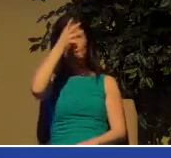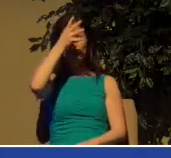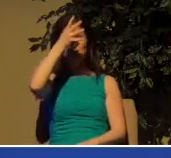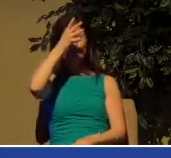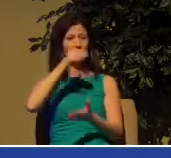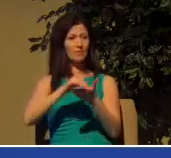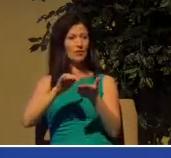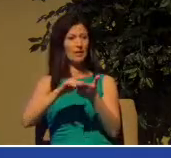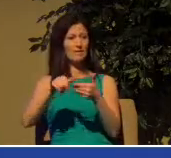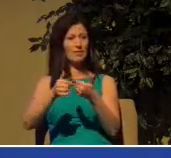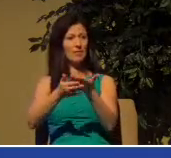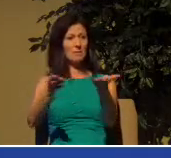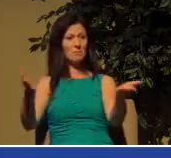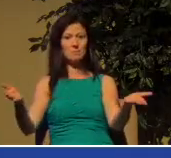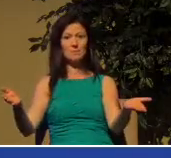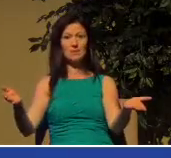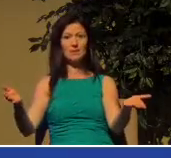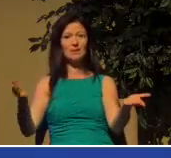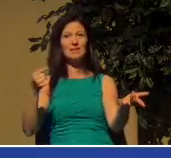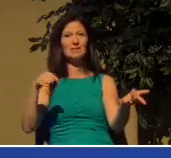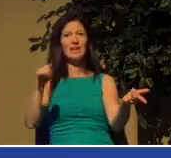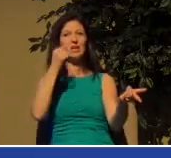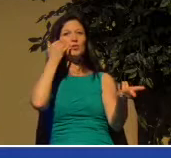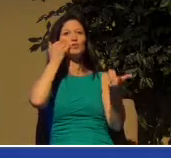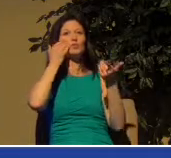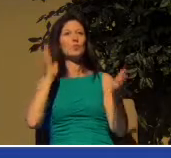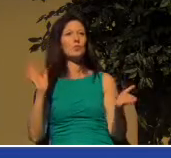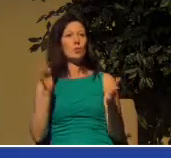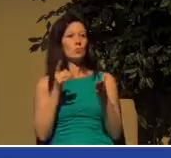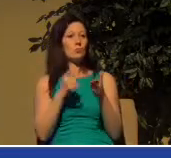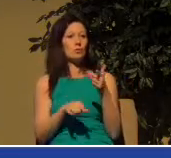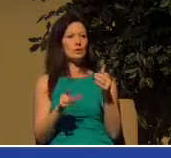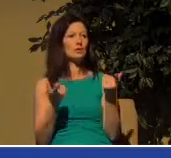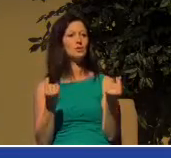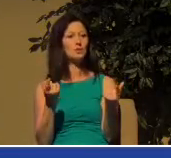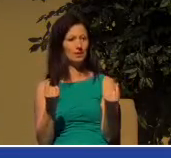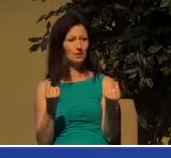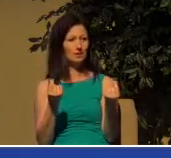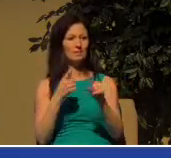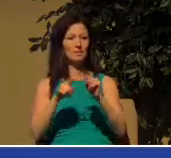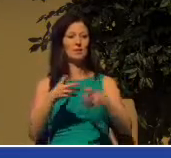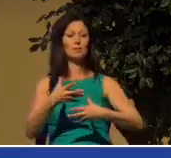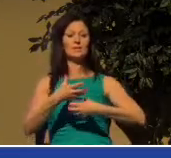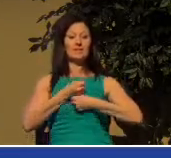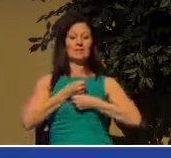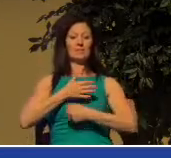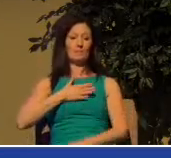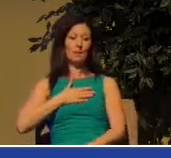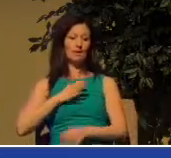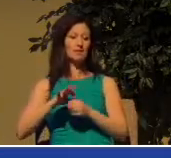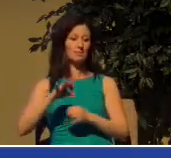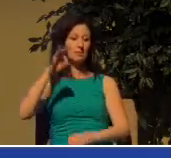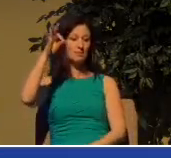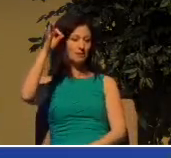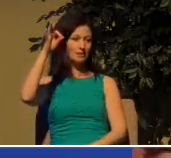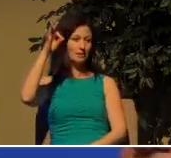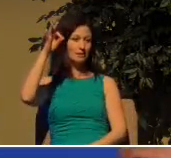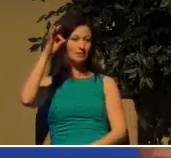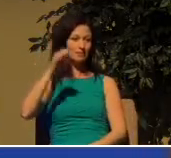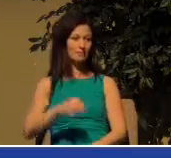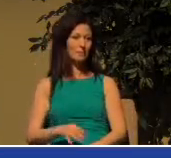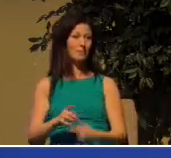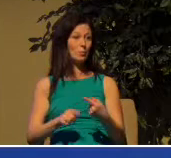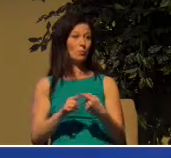my spirit. The promise of the gospel is when we are the children of God through faith